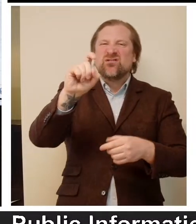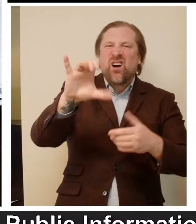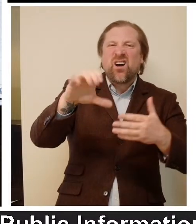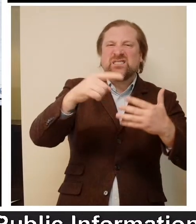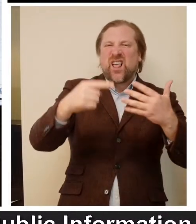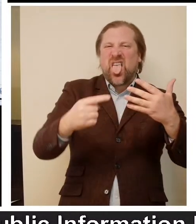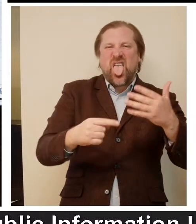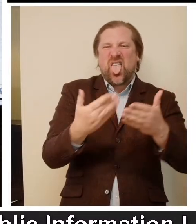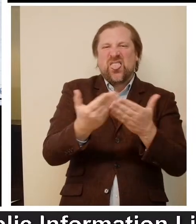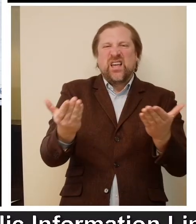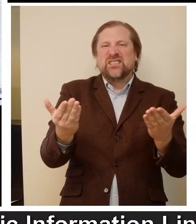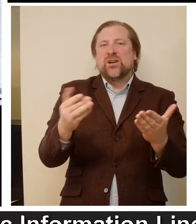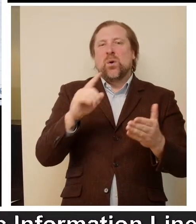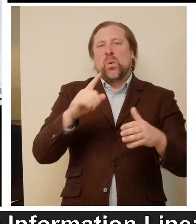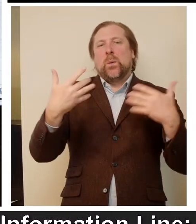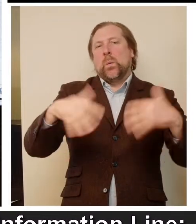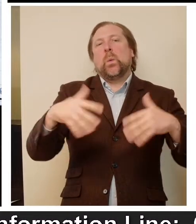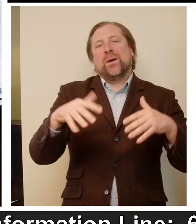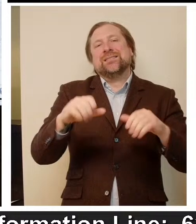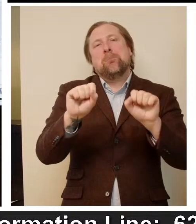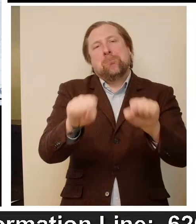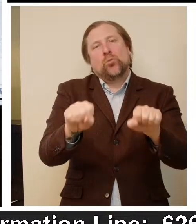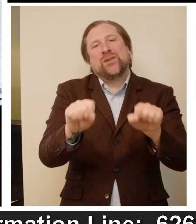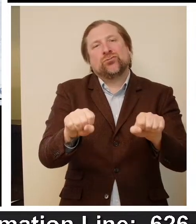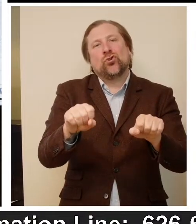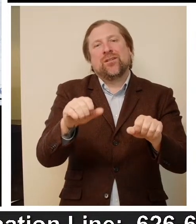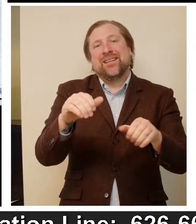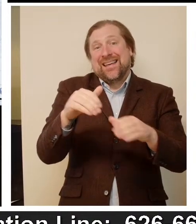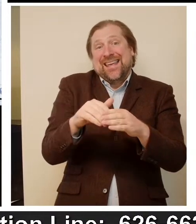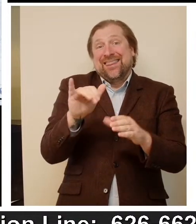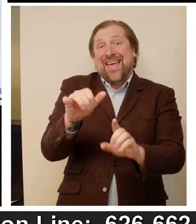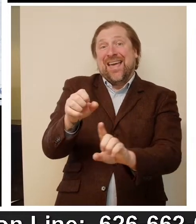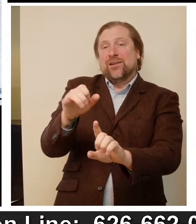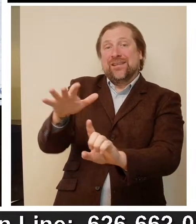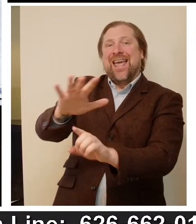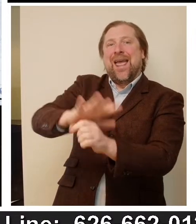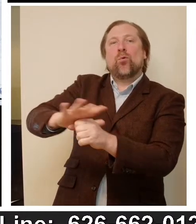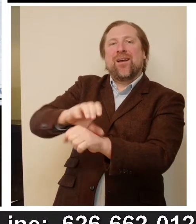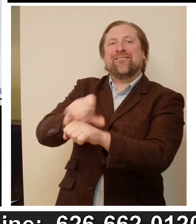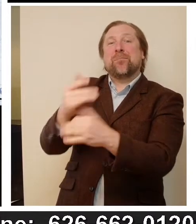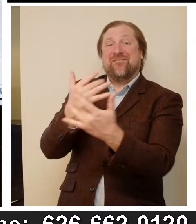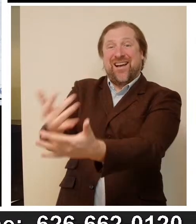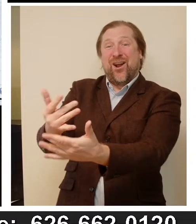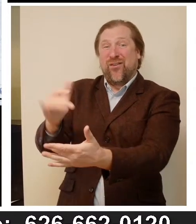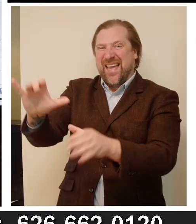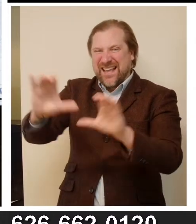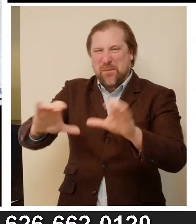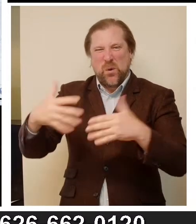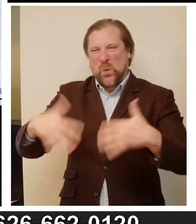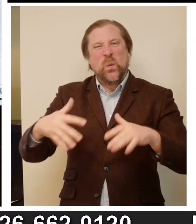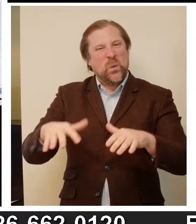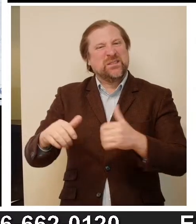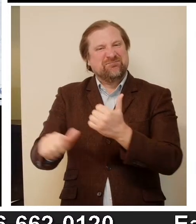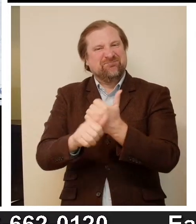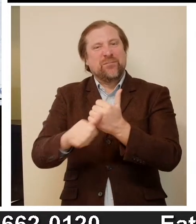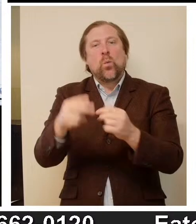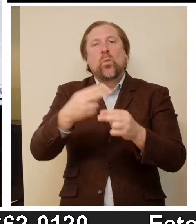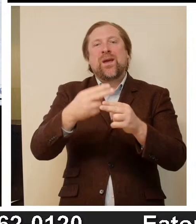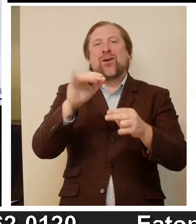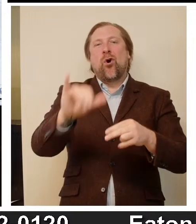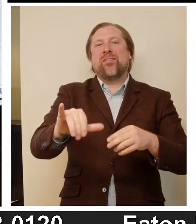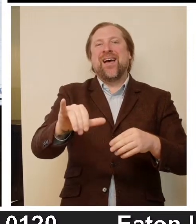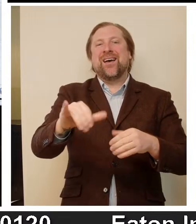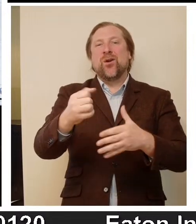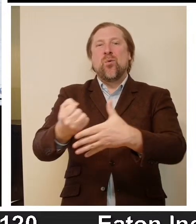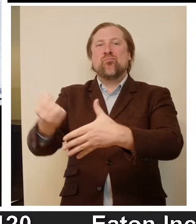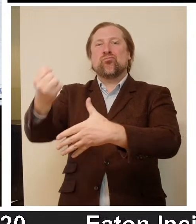compounds is a likelihood within the initial impact zone. Right now, we're referring to that as the zone that's in the